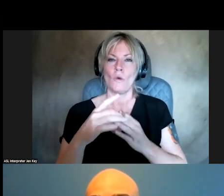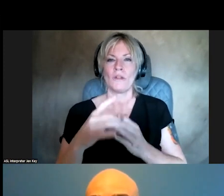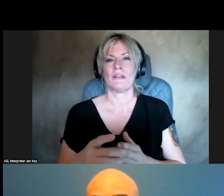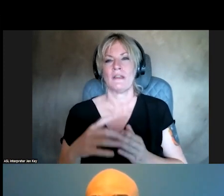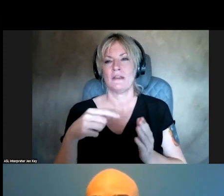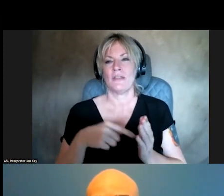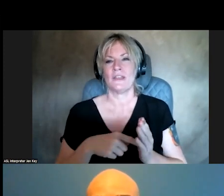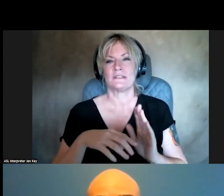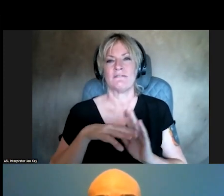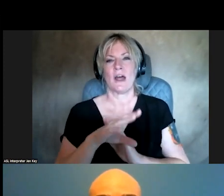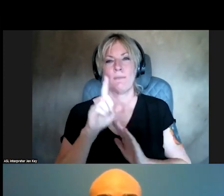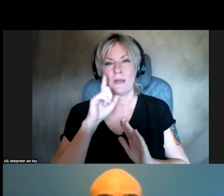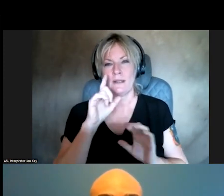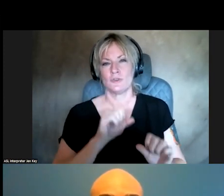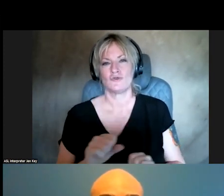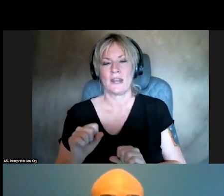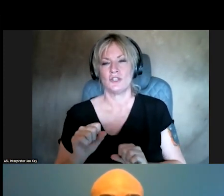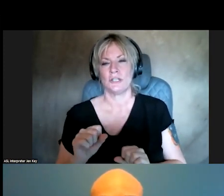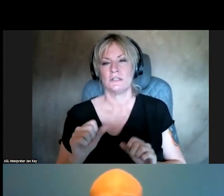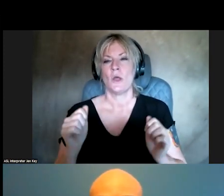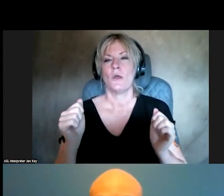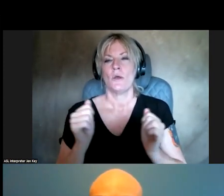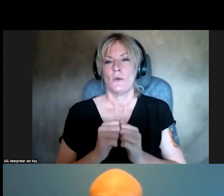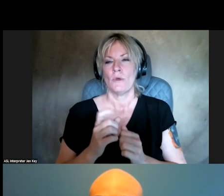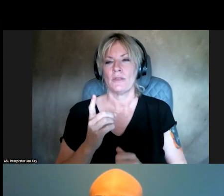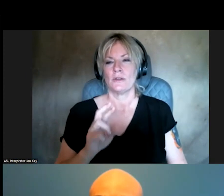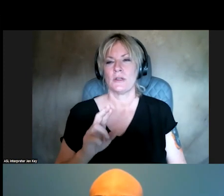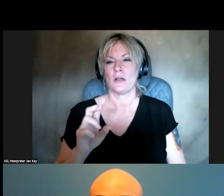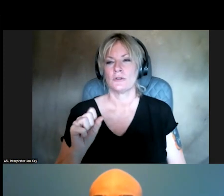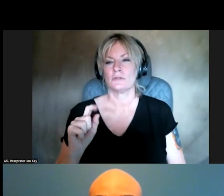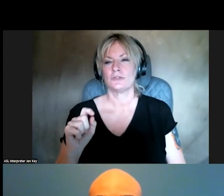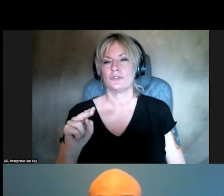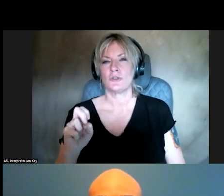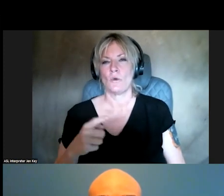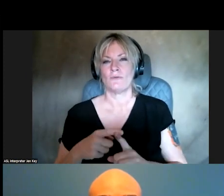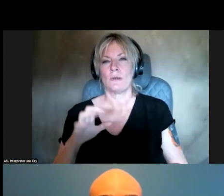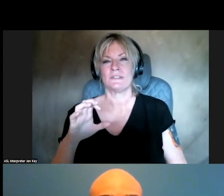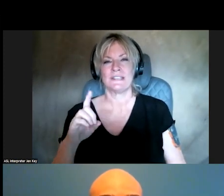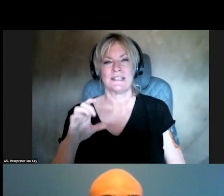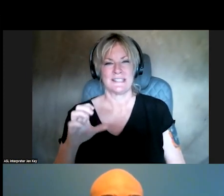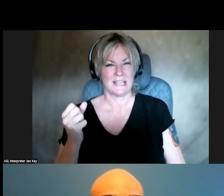the development of this strategy with Dr. Deb Stone from CDC, which many of you all know.